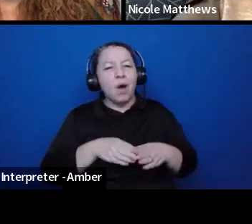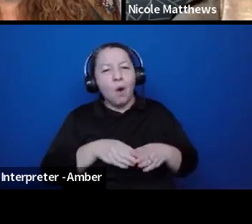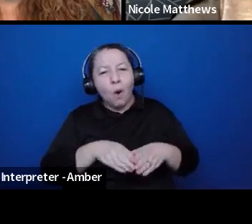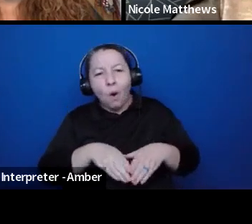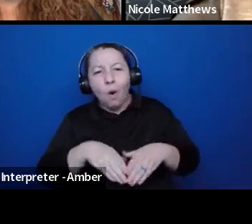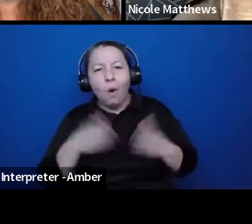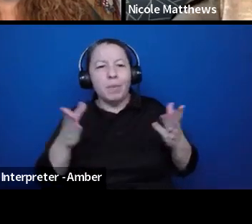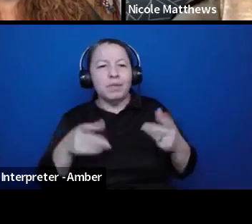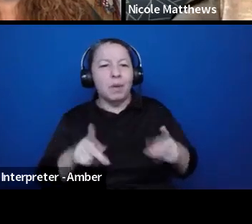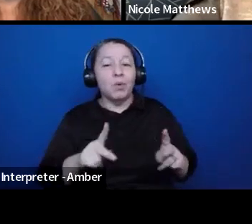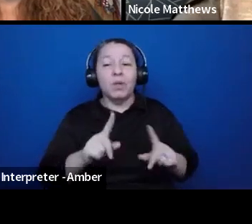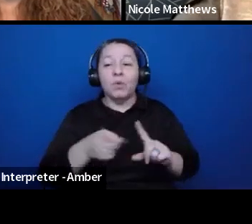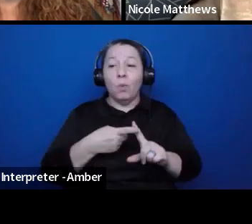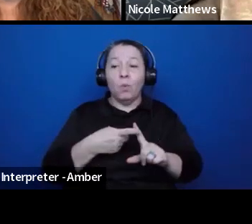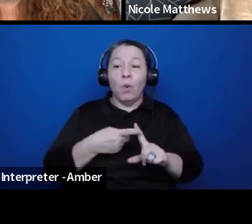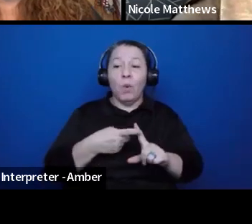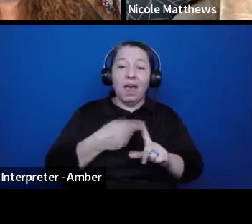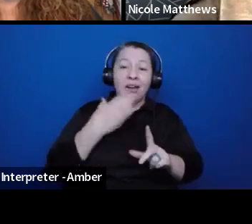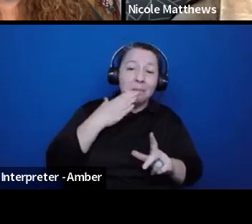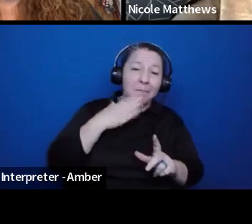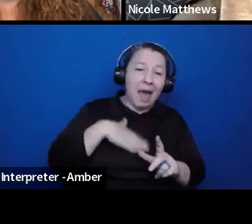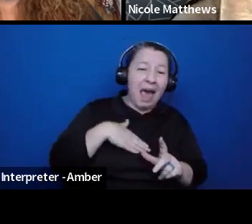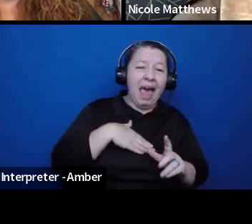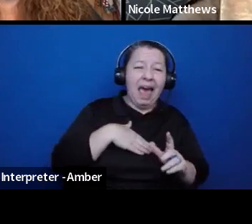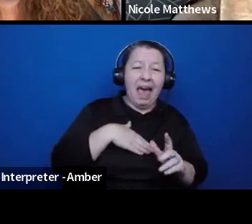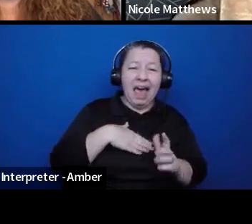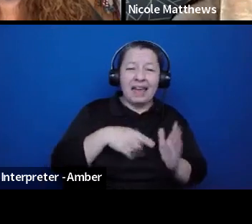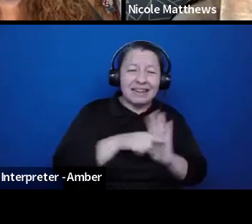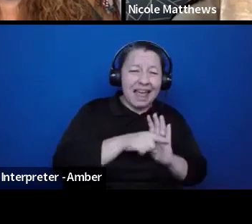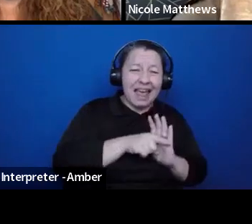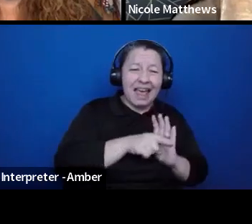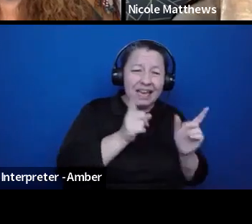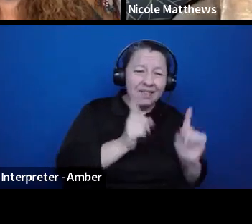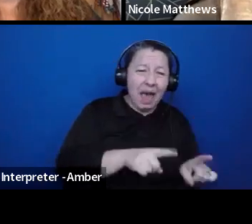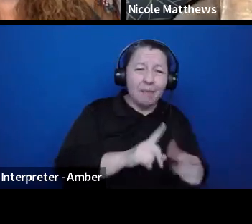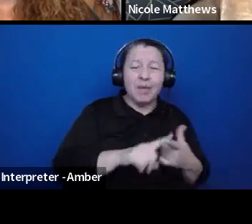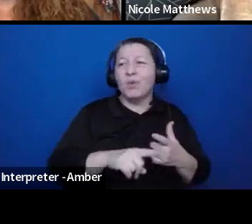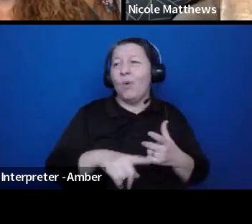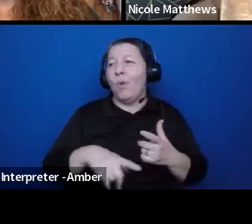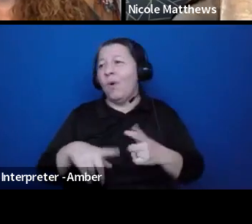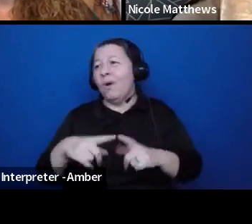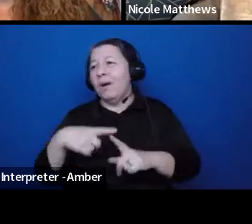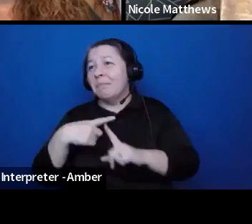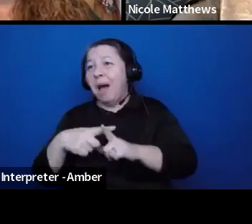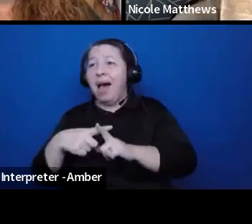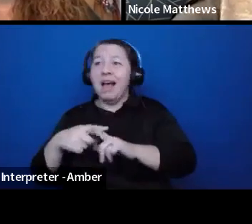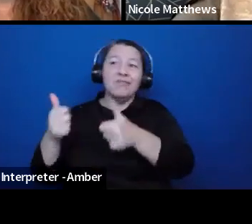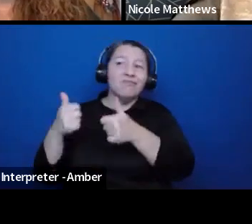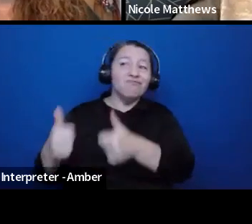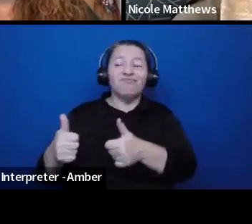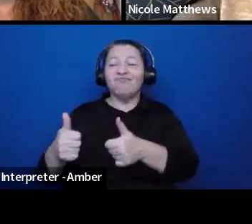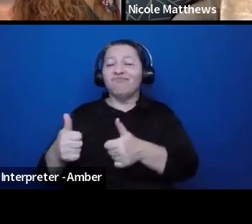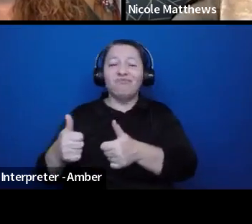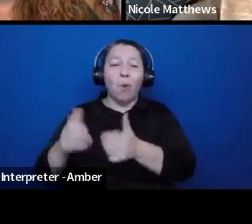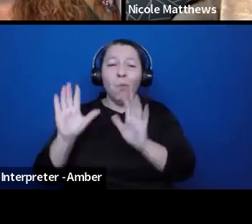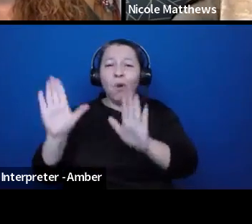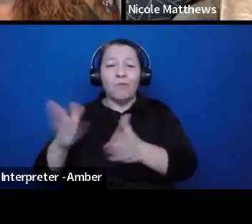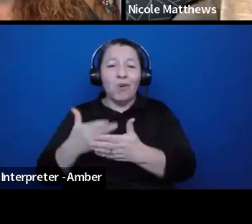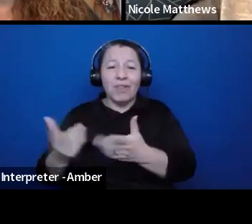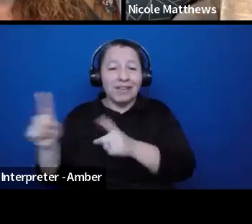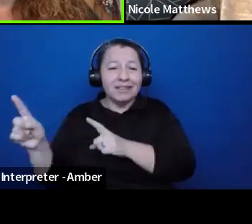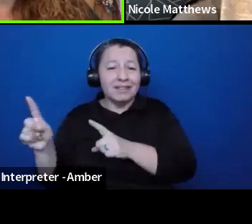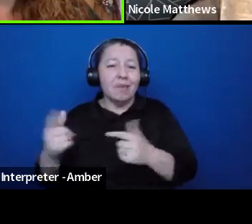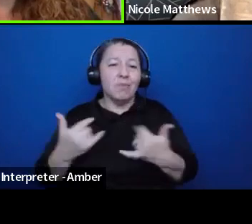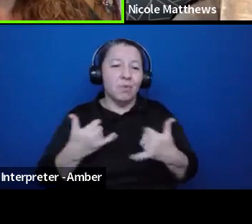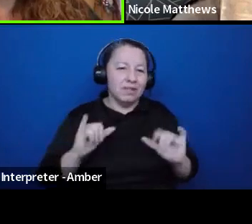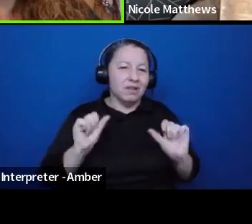or great things happen, to like build relationships based on just life stuff. So I really appreciate our morning check-ins.